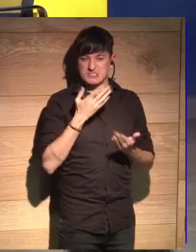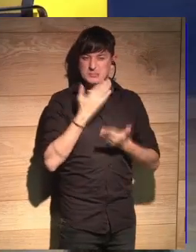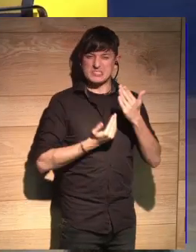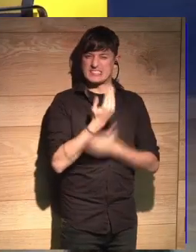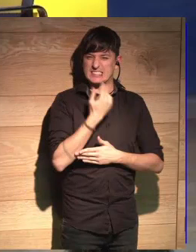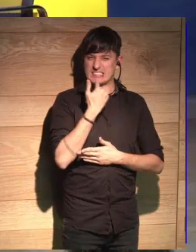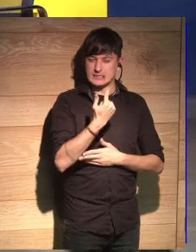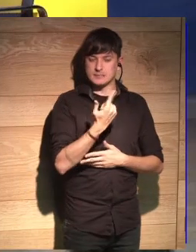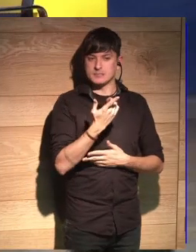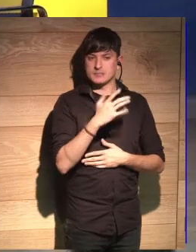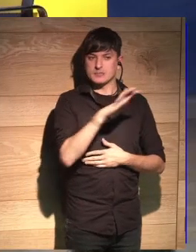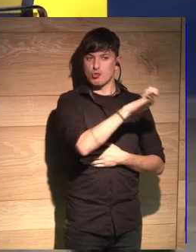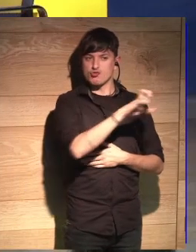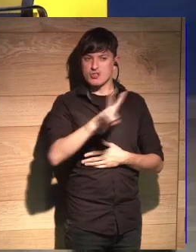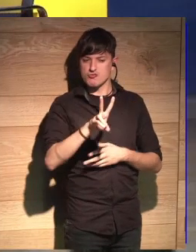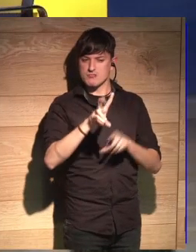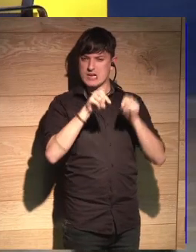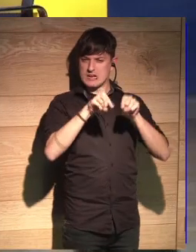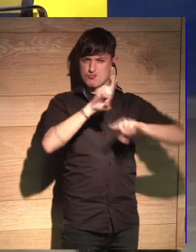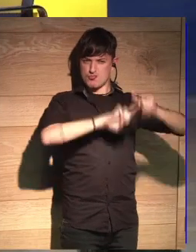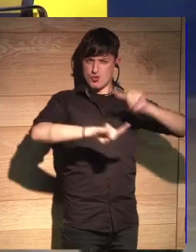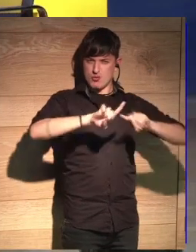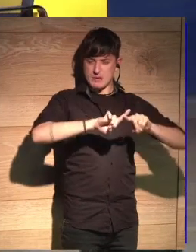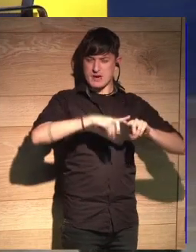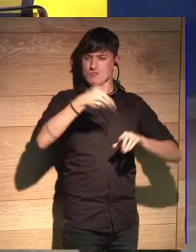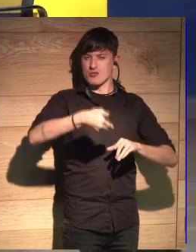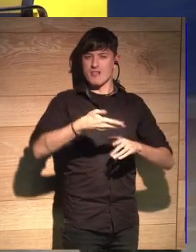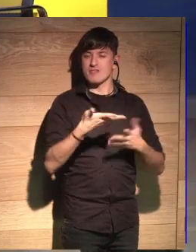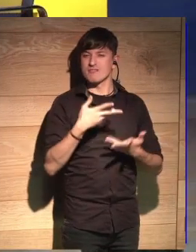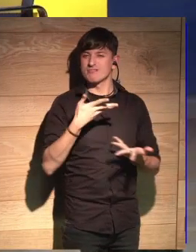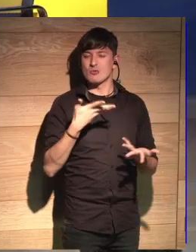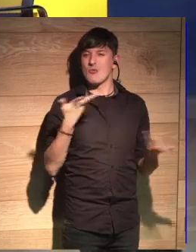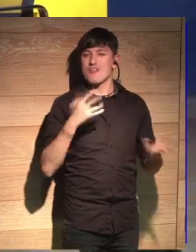States a great problem that is called Donald Trump, and